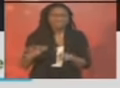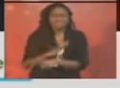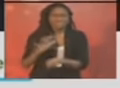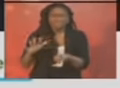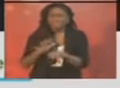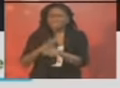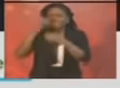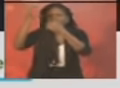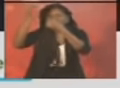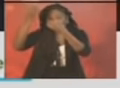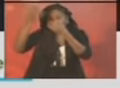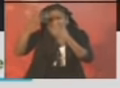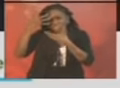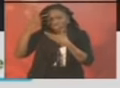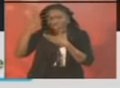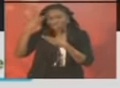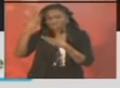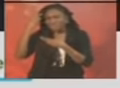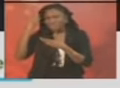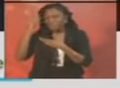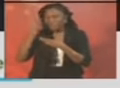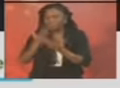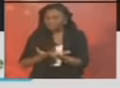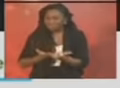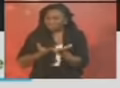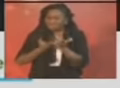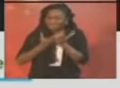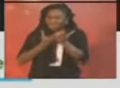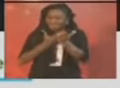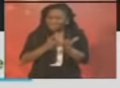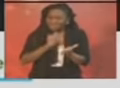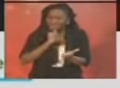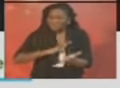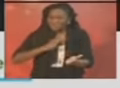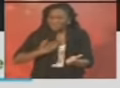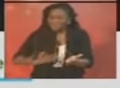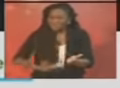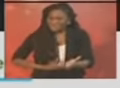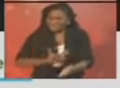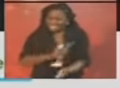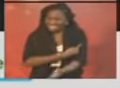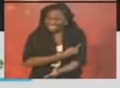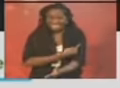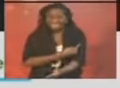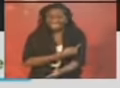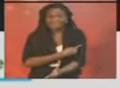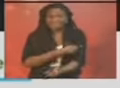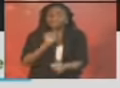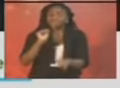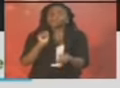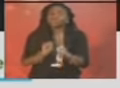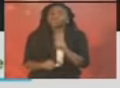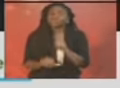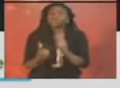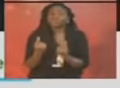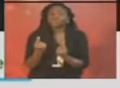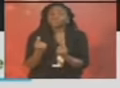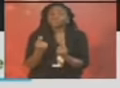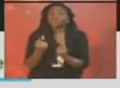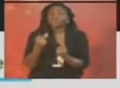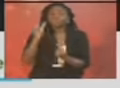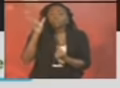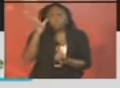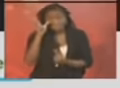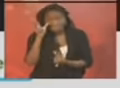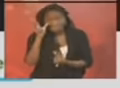clear recommendation on this vulnerable population. Our country will therefore follow the advice from the World